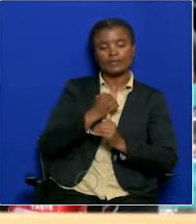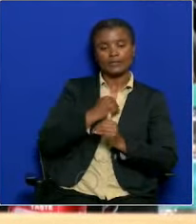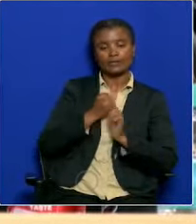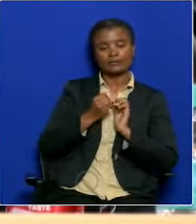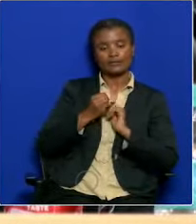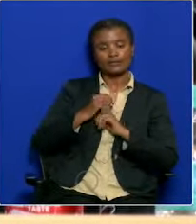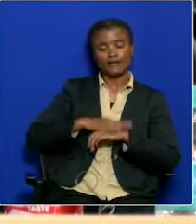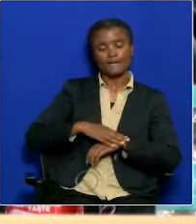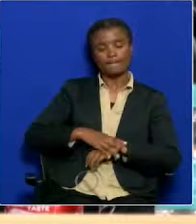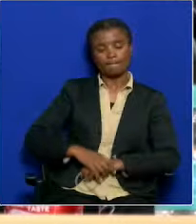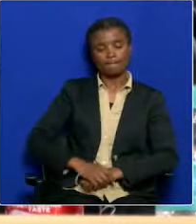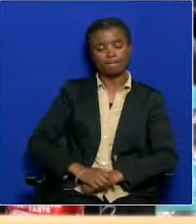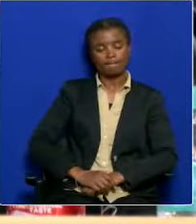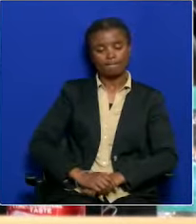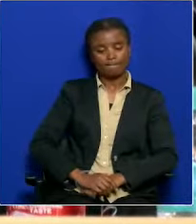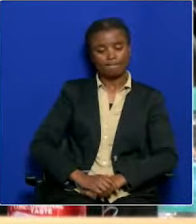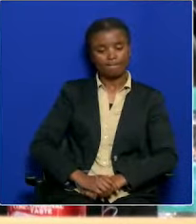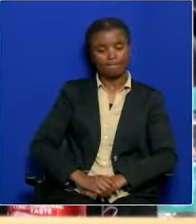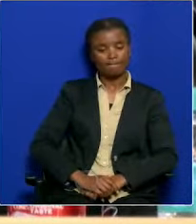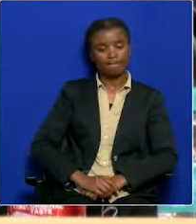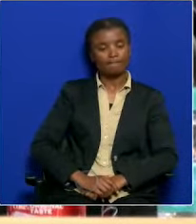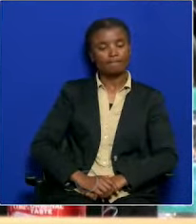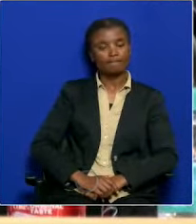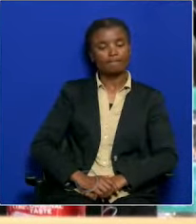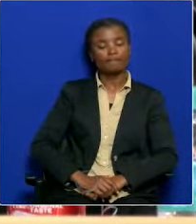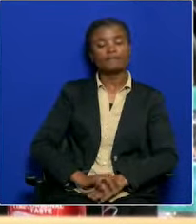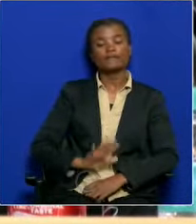General, if we can then just deal lastly with